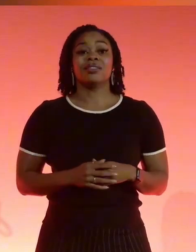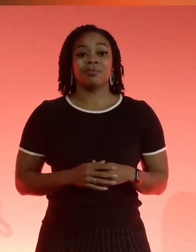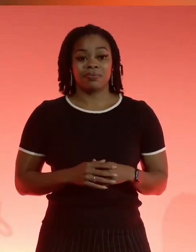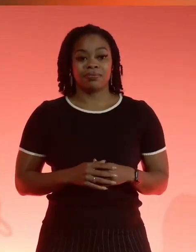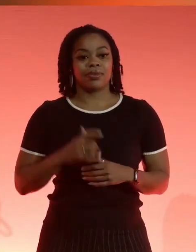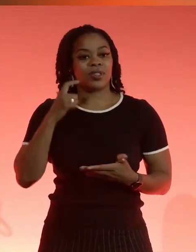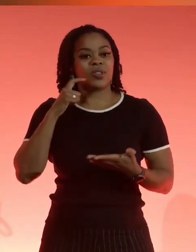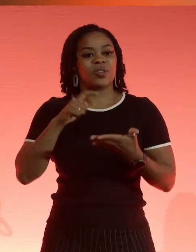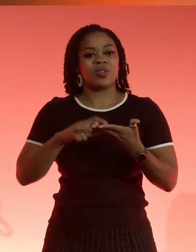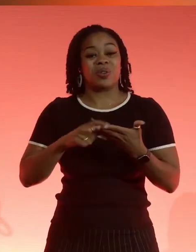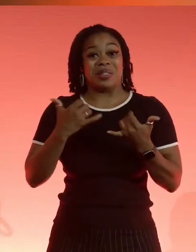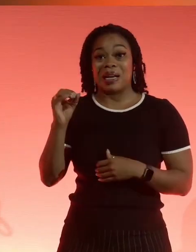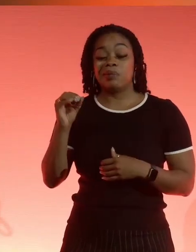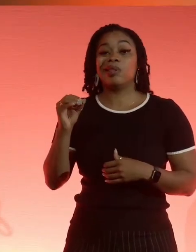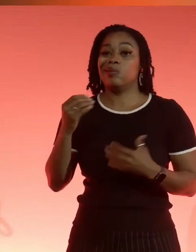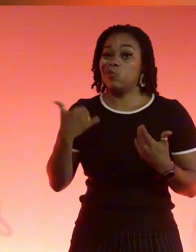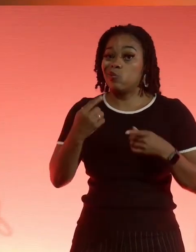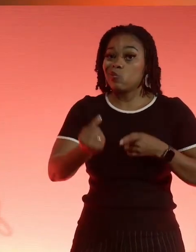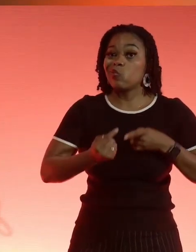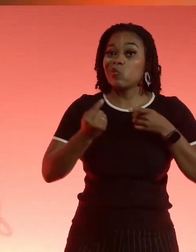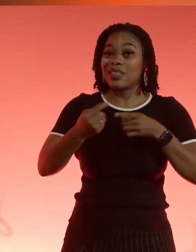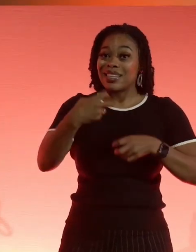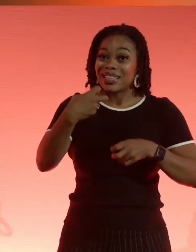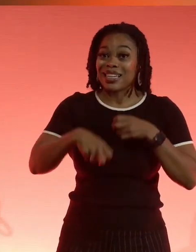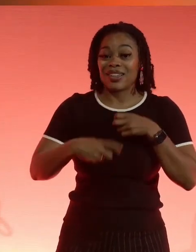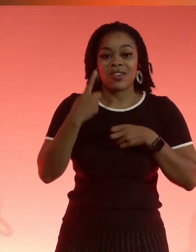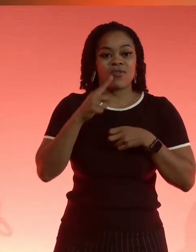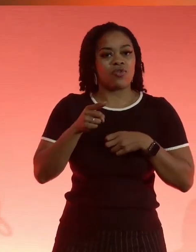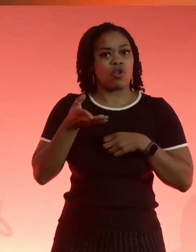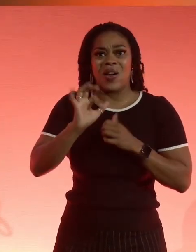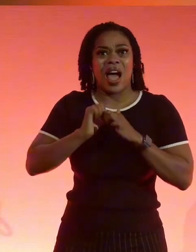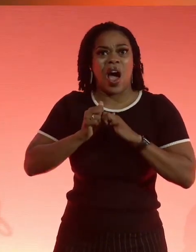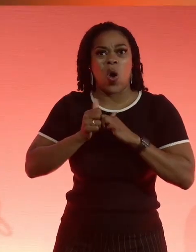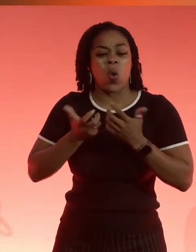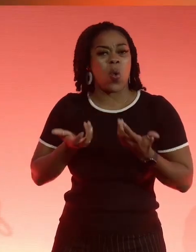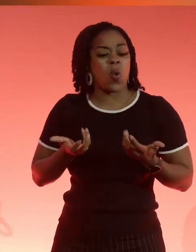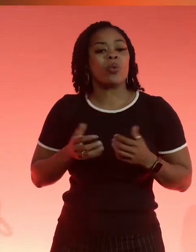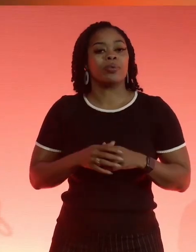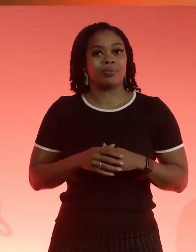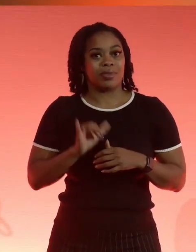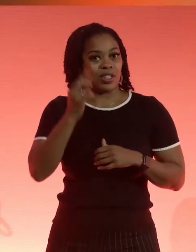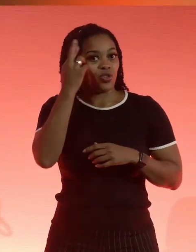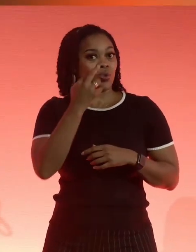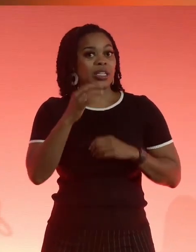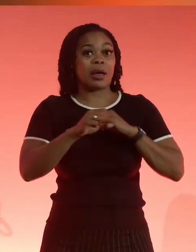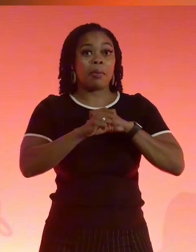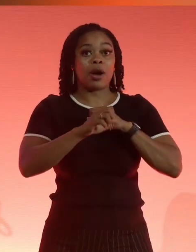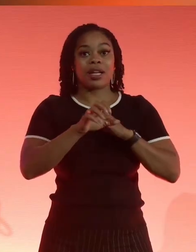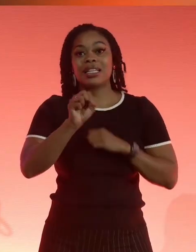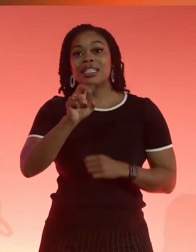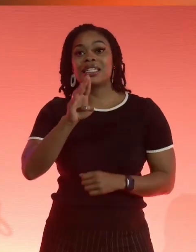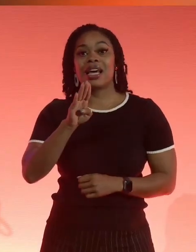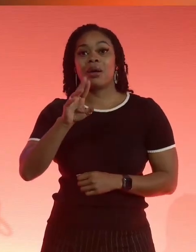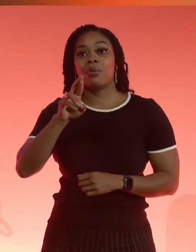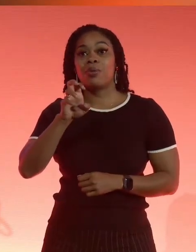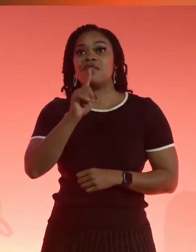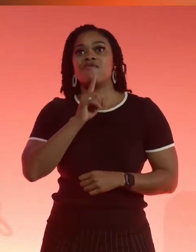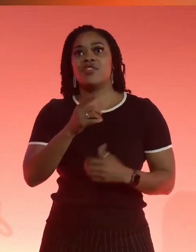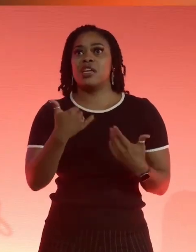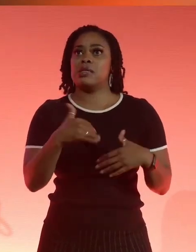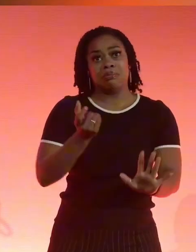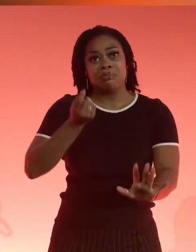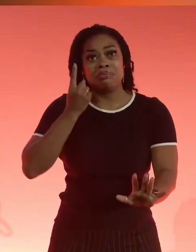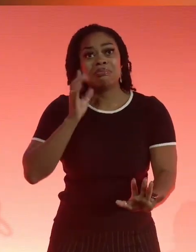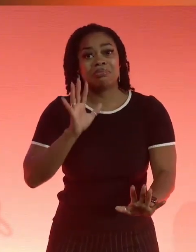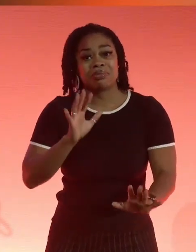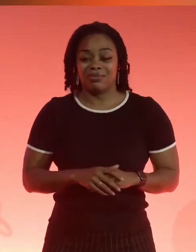It's never been harder for companies to be found. This is why marketing subreddits right now are a very dark place. I